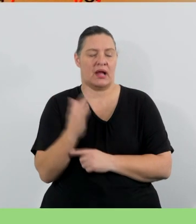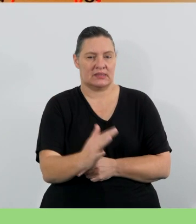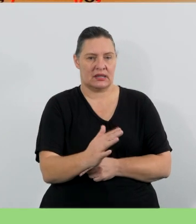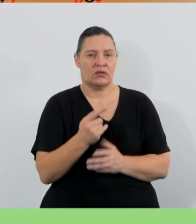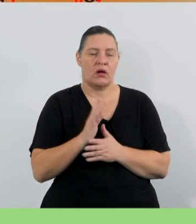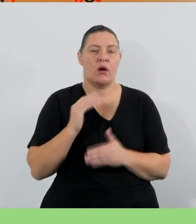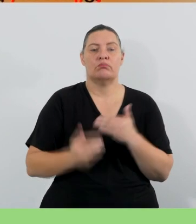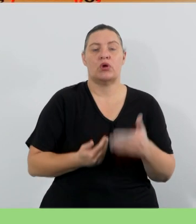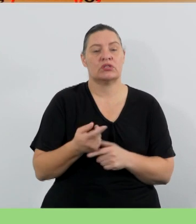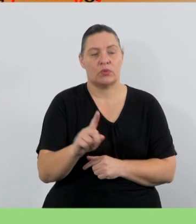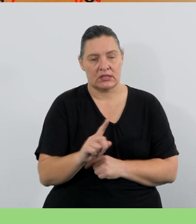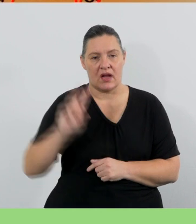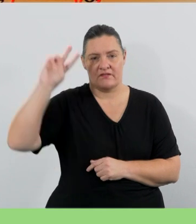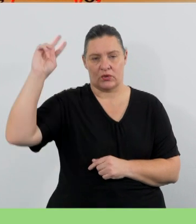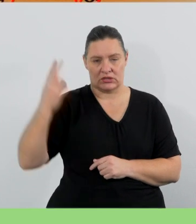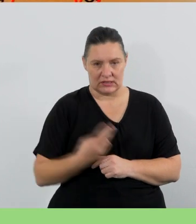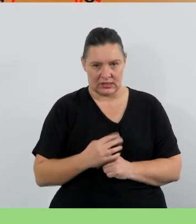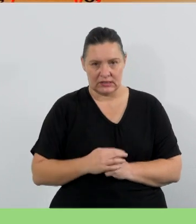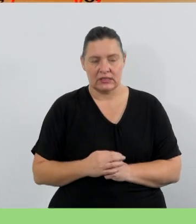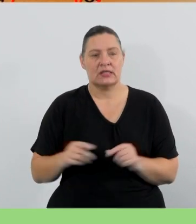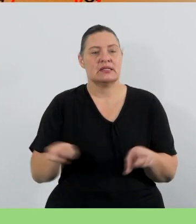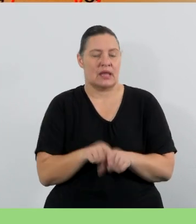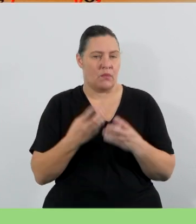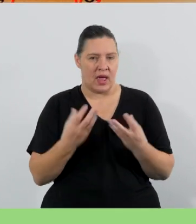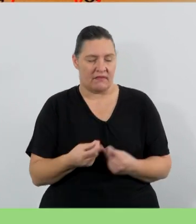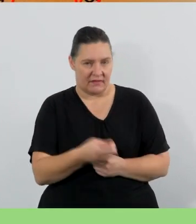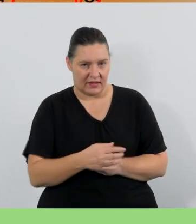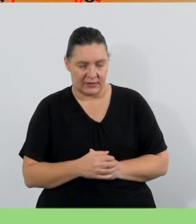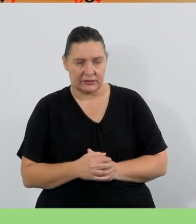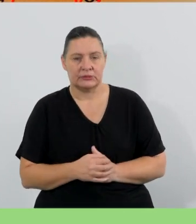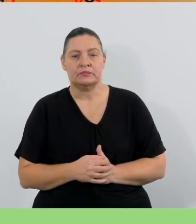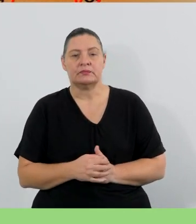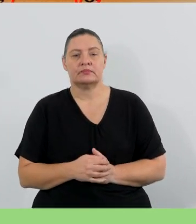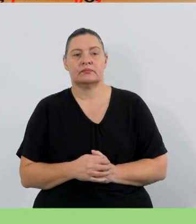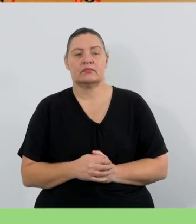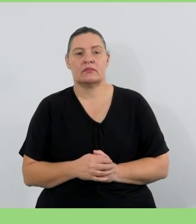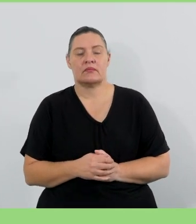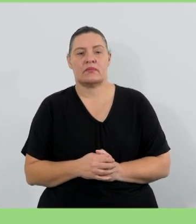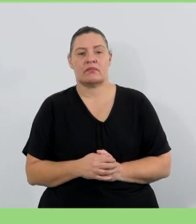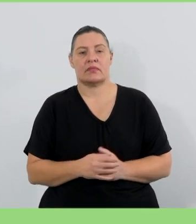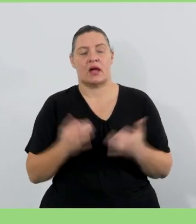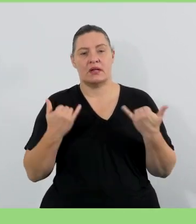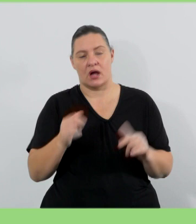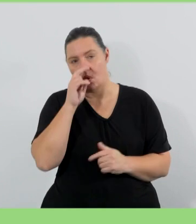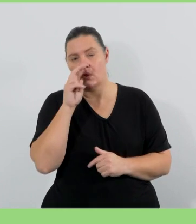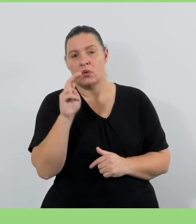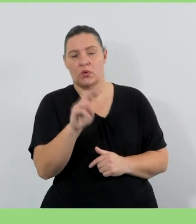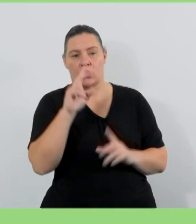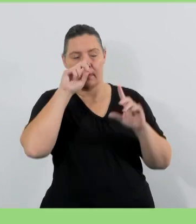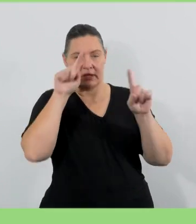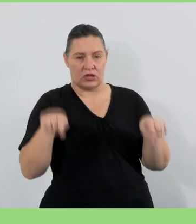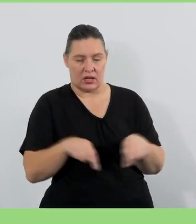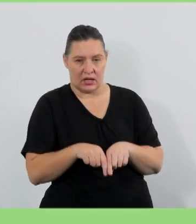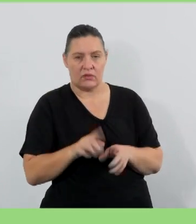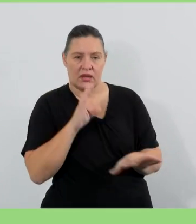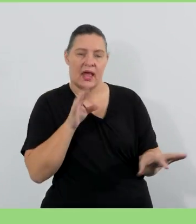plants during the process of photosynthesis, just like we have clarified. Now we are going to look at this